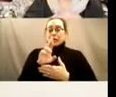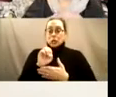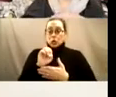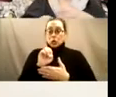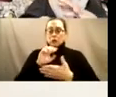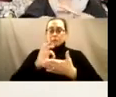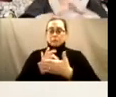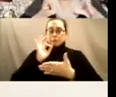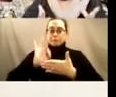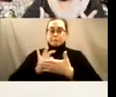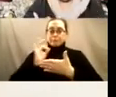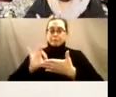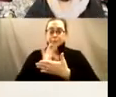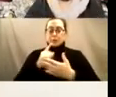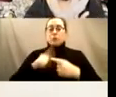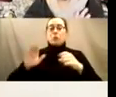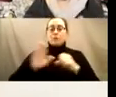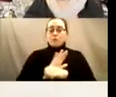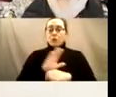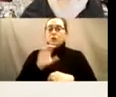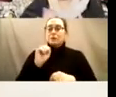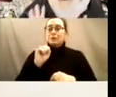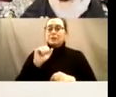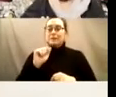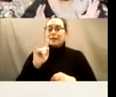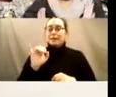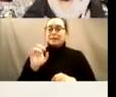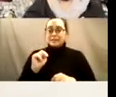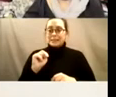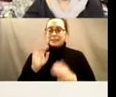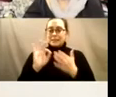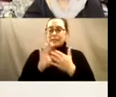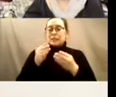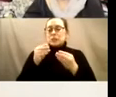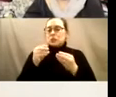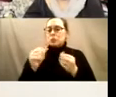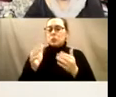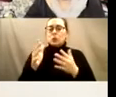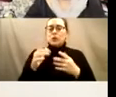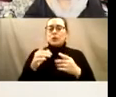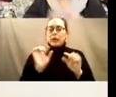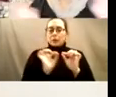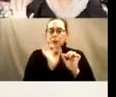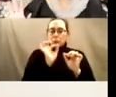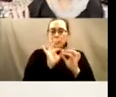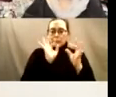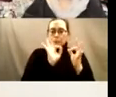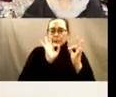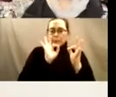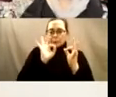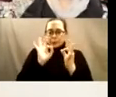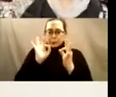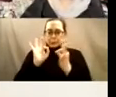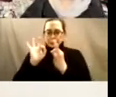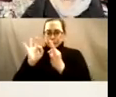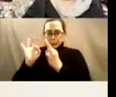stitched with full satin stitching. It's very smooth and ordered. The letters are very neat and there's nothing else on